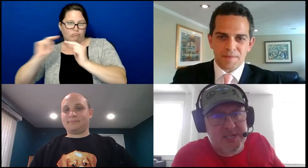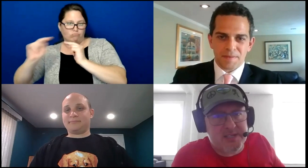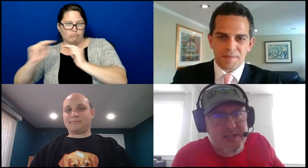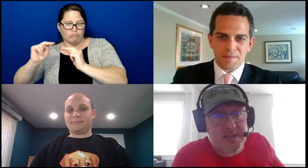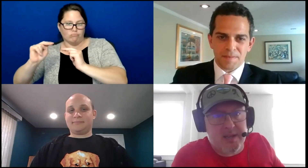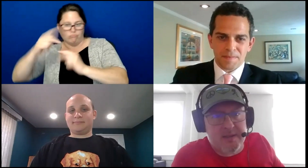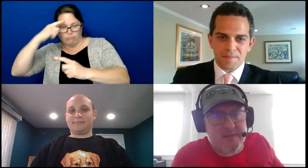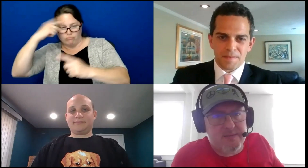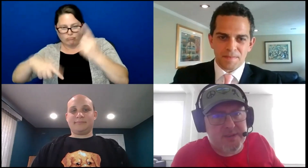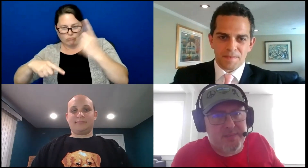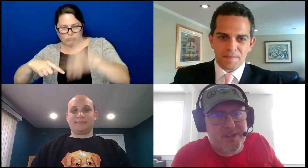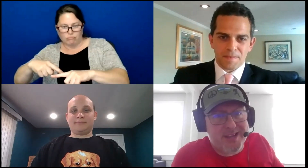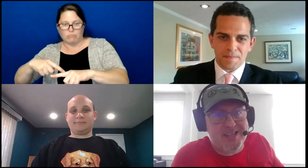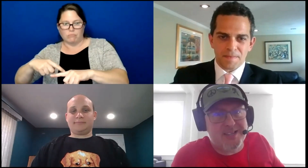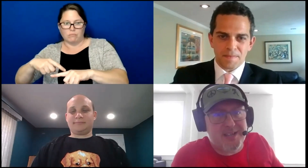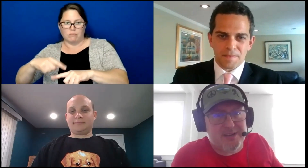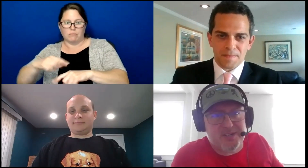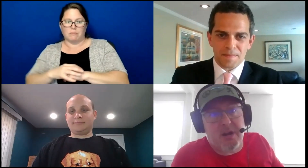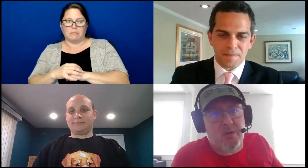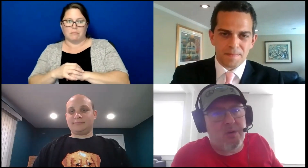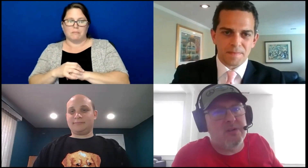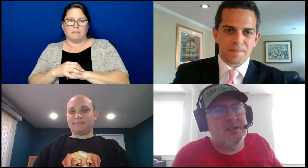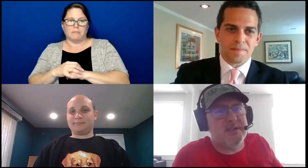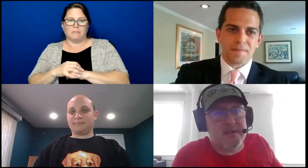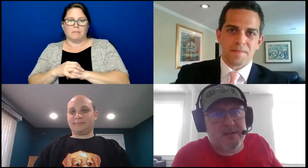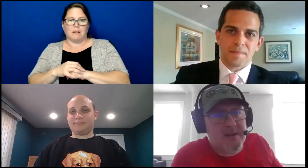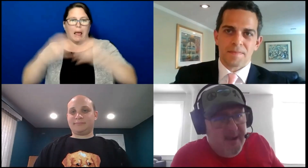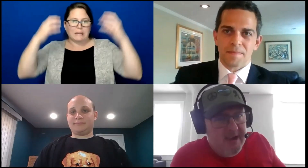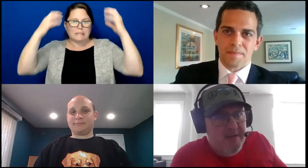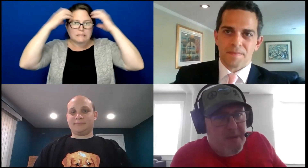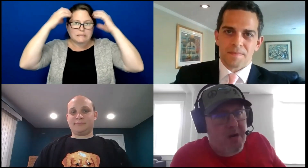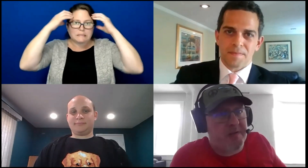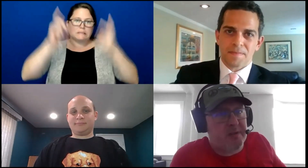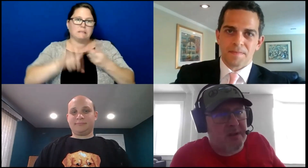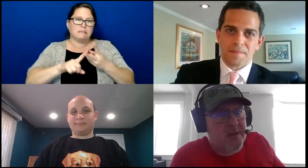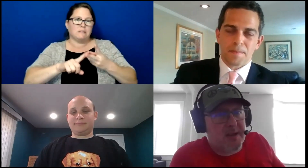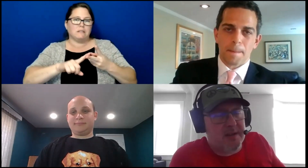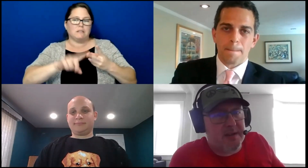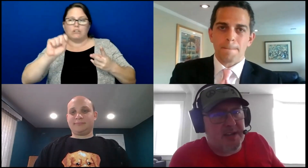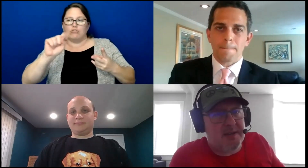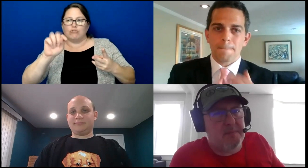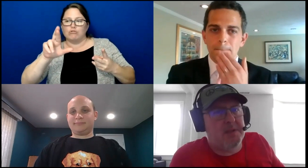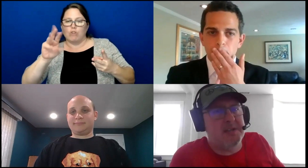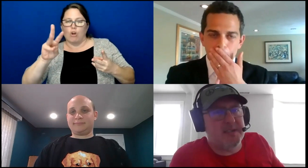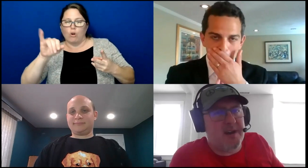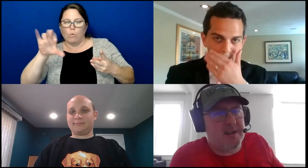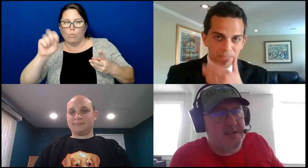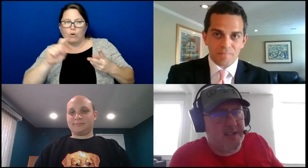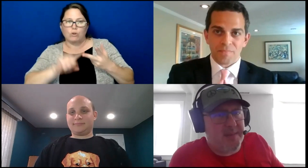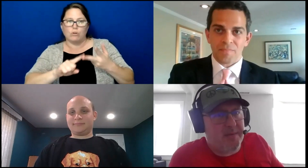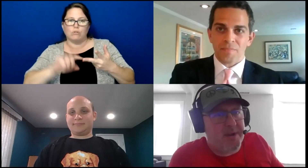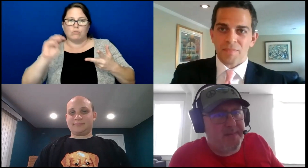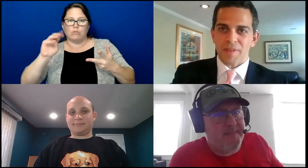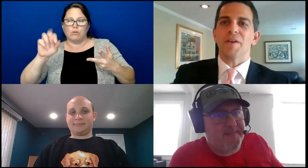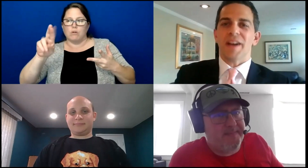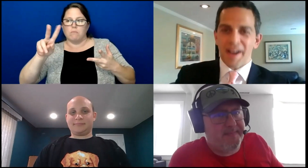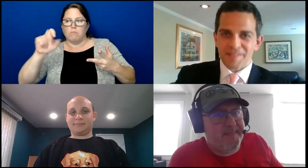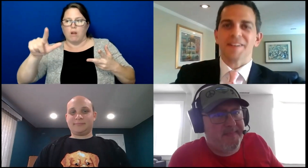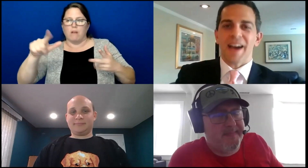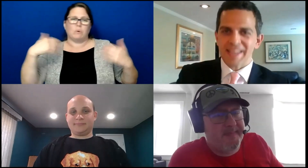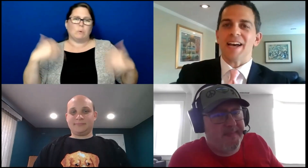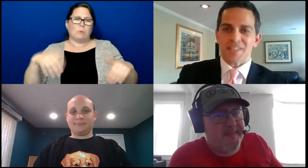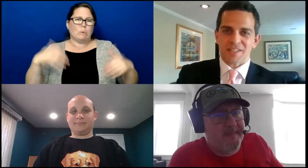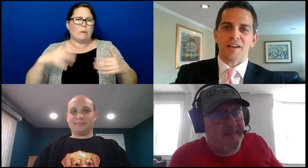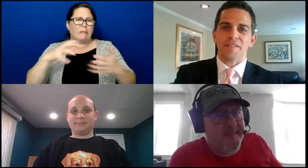all licensing. And with something like Disney or Star Wars or Marvel, you're talking millions of dollars at that point.